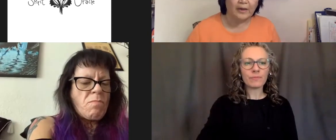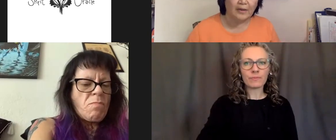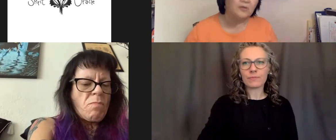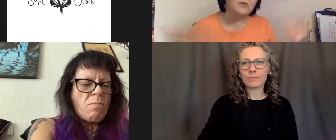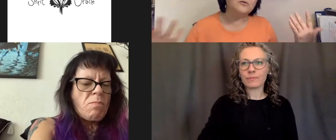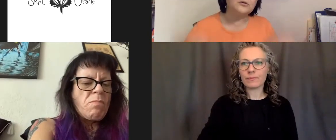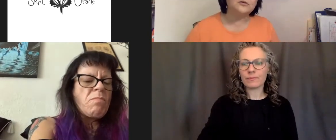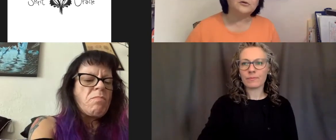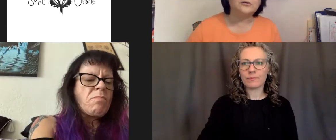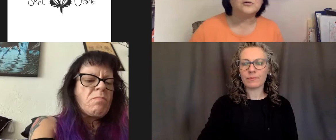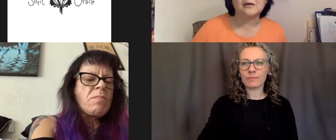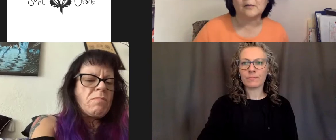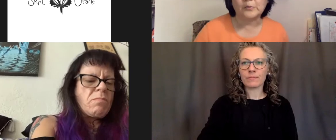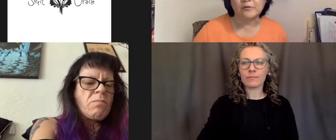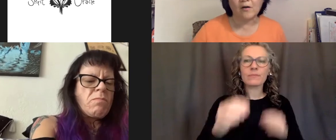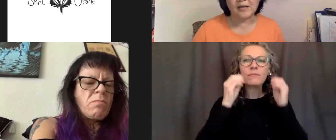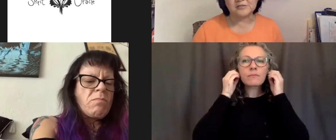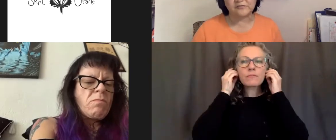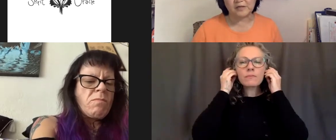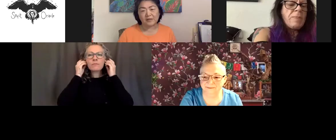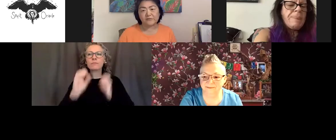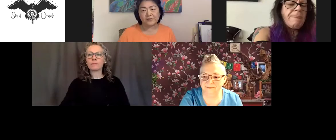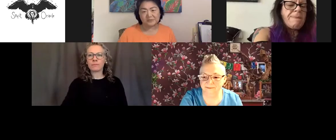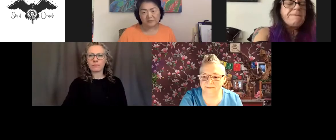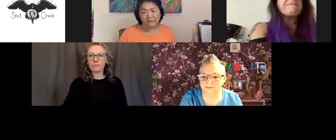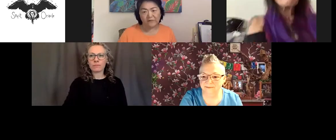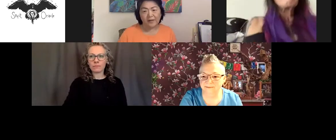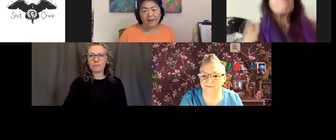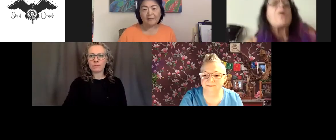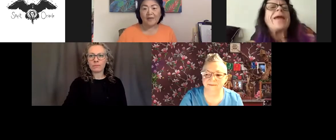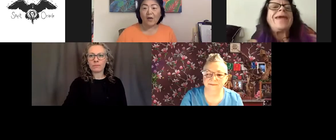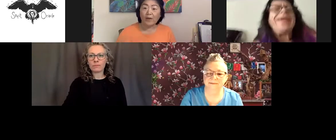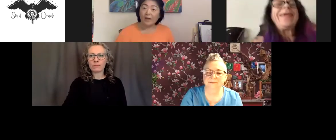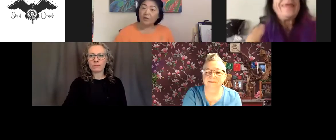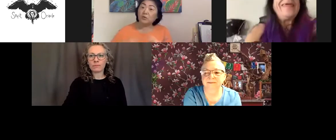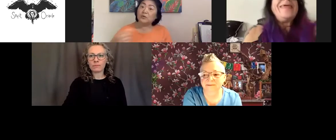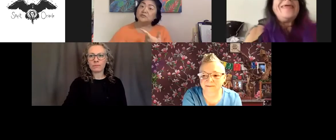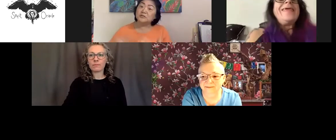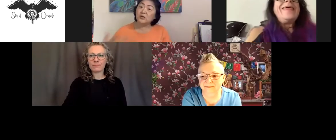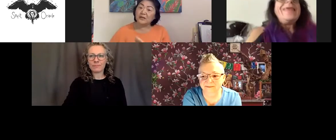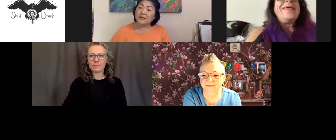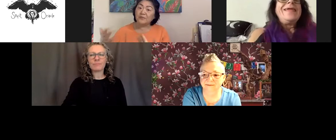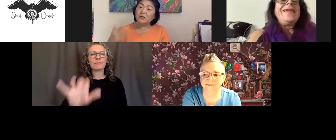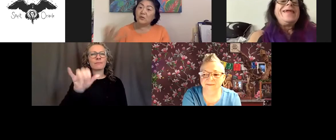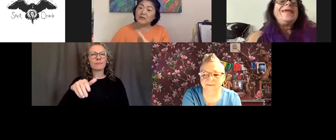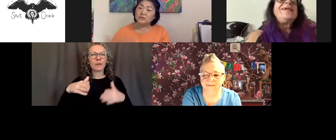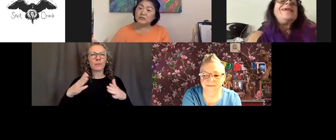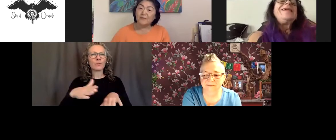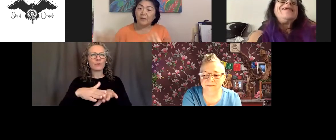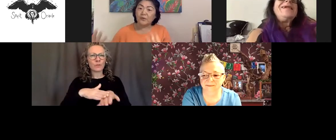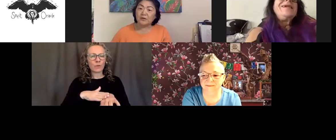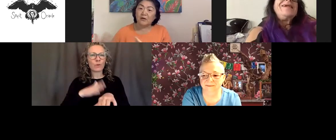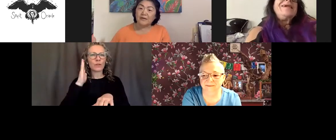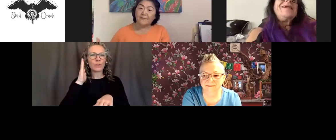joy. You can come up with all kinds of things for yourself, and that way you will slowly,